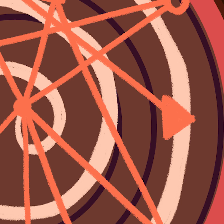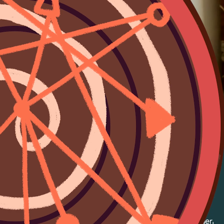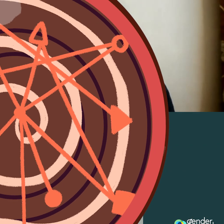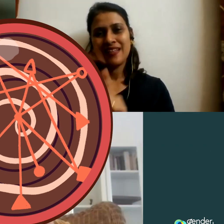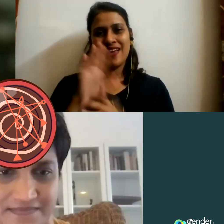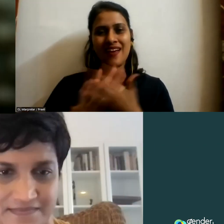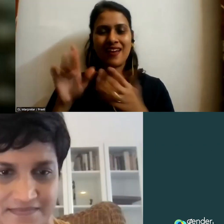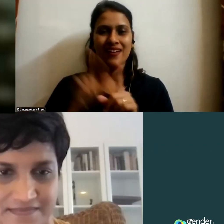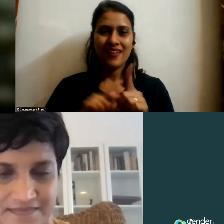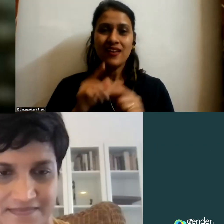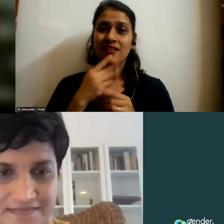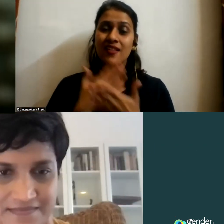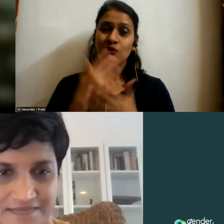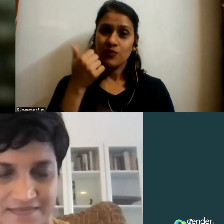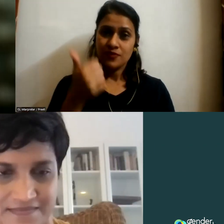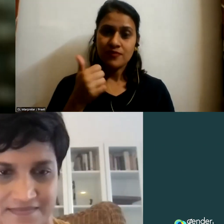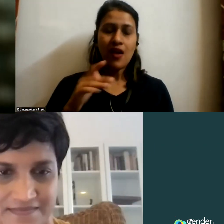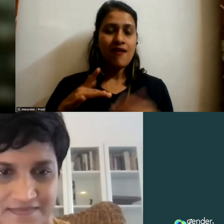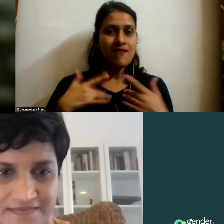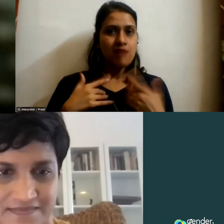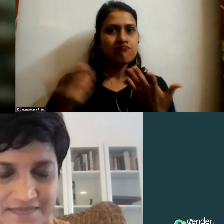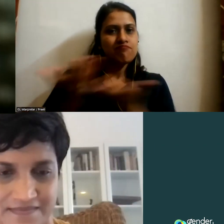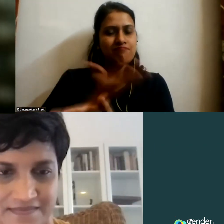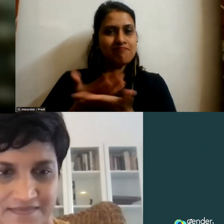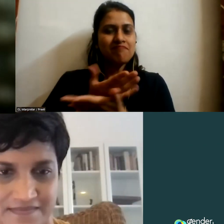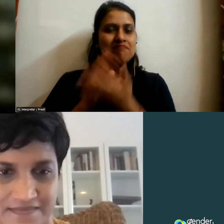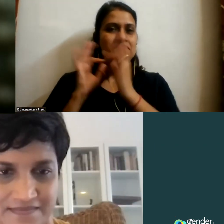with. I'm glad that this discussion was also,